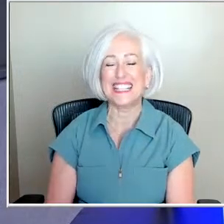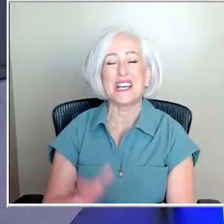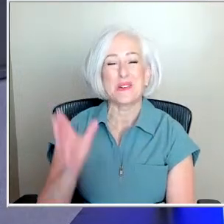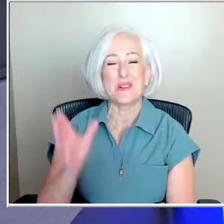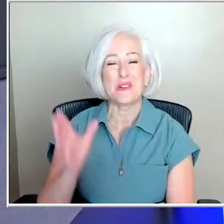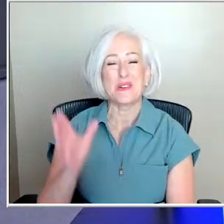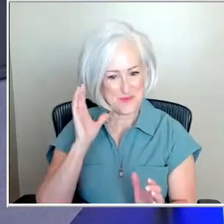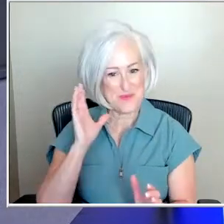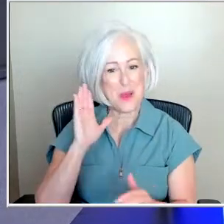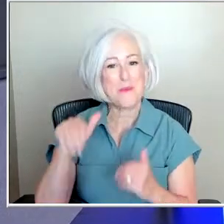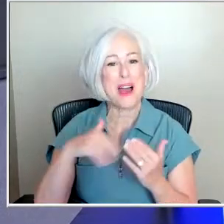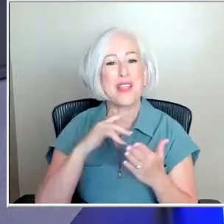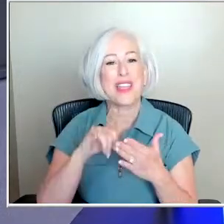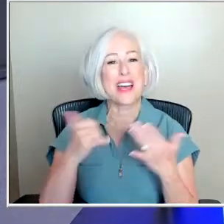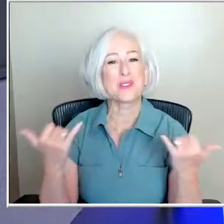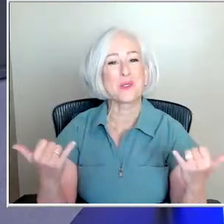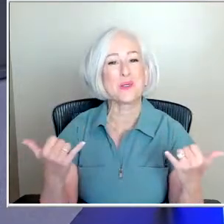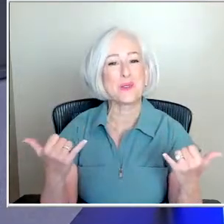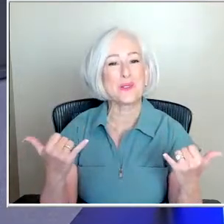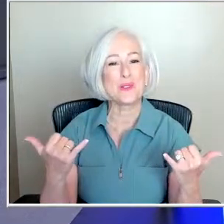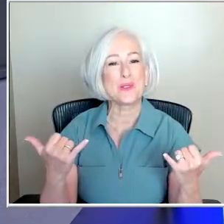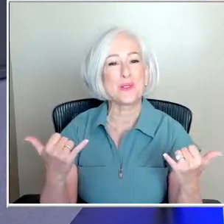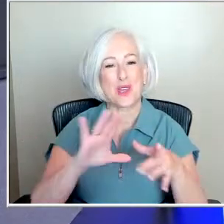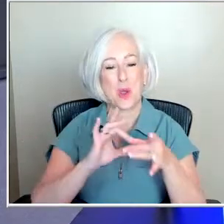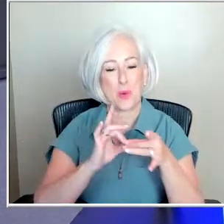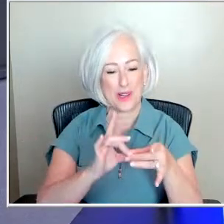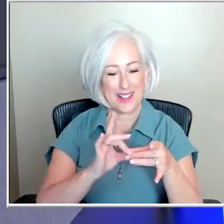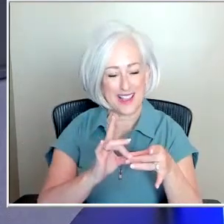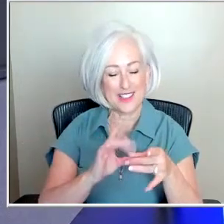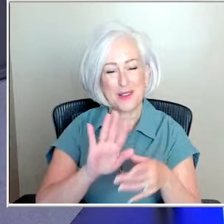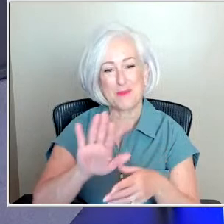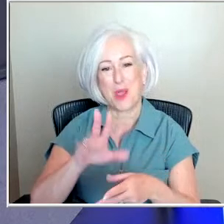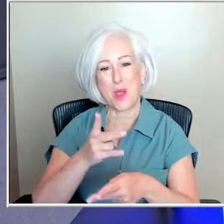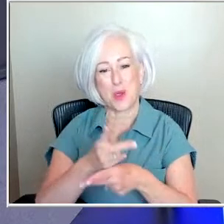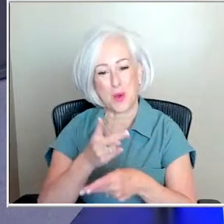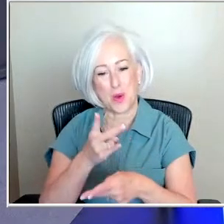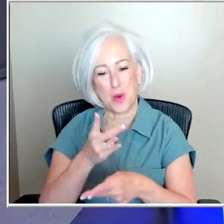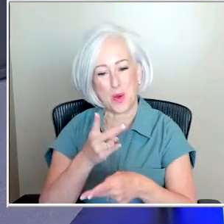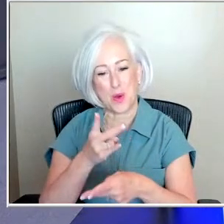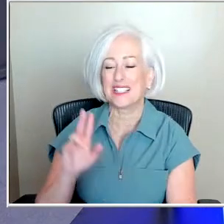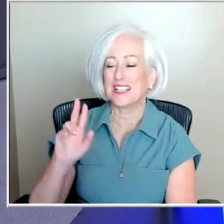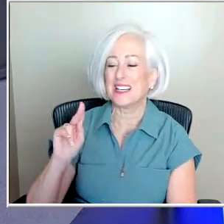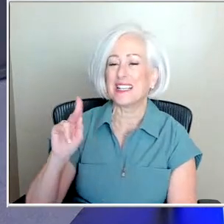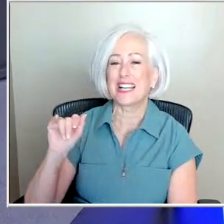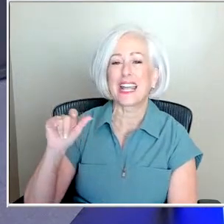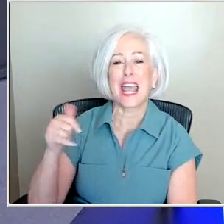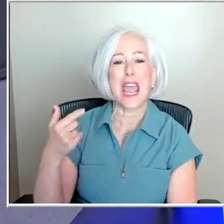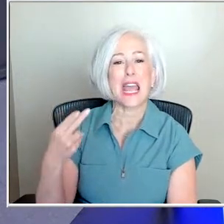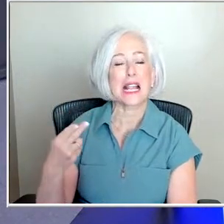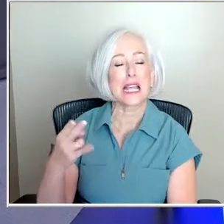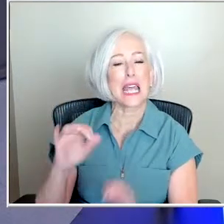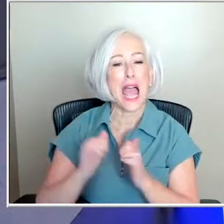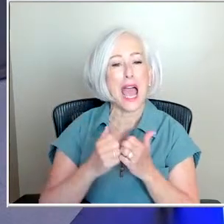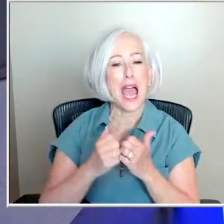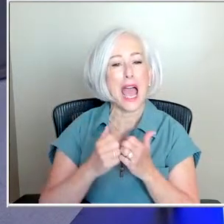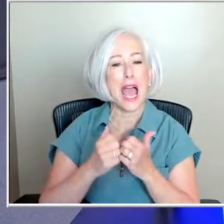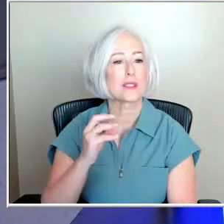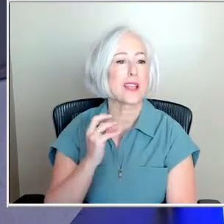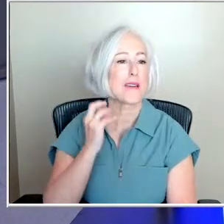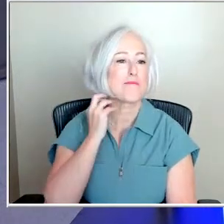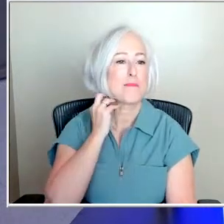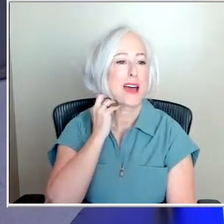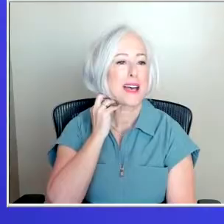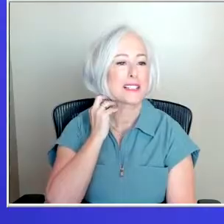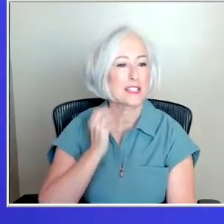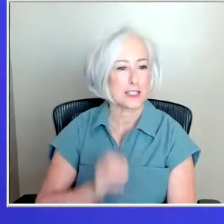Take a look inside your relationship and your care, Kaleigh, that you had. So how did you notice this mass? Tell us about that.